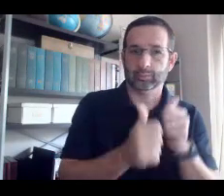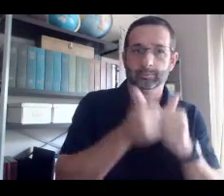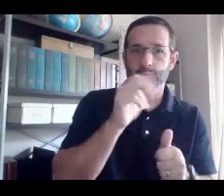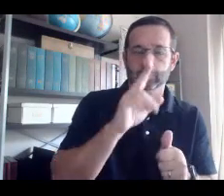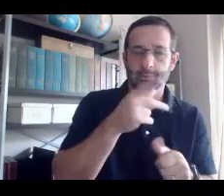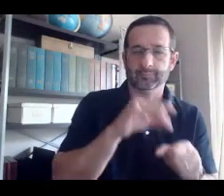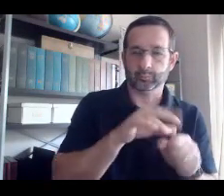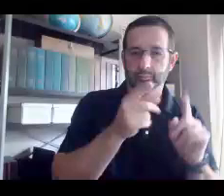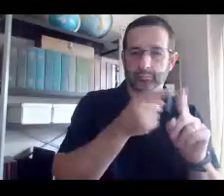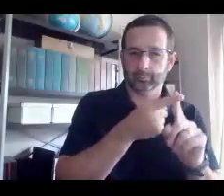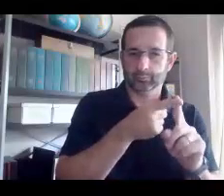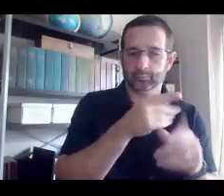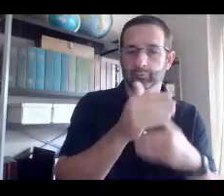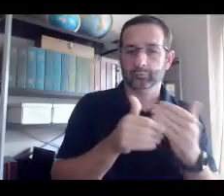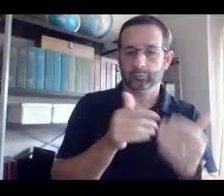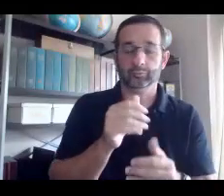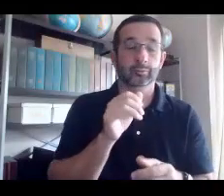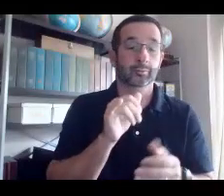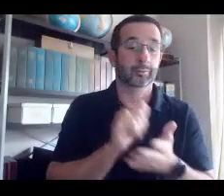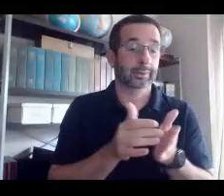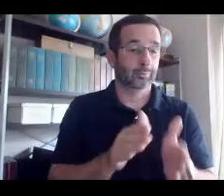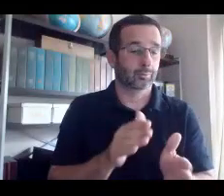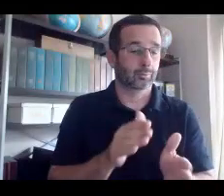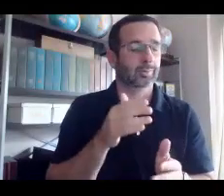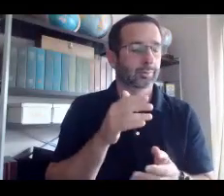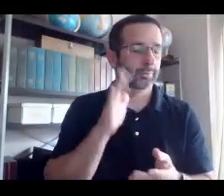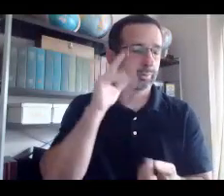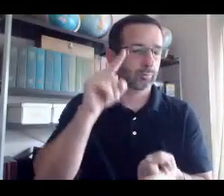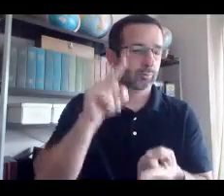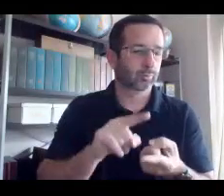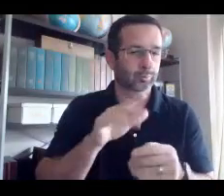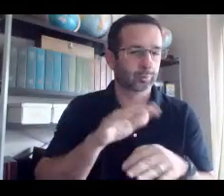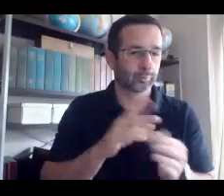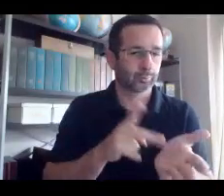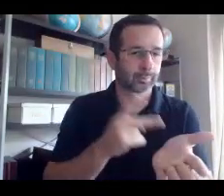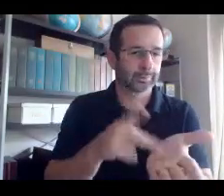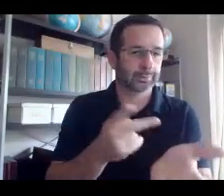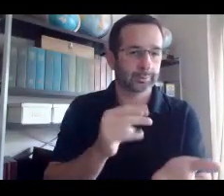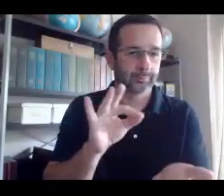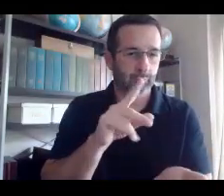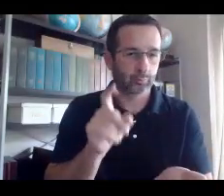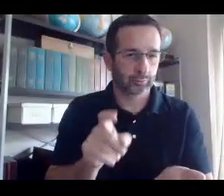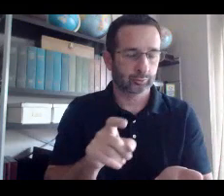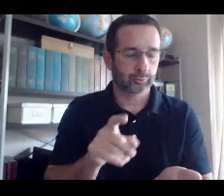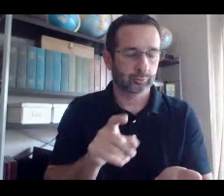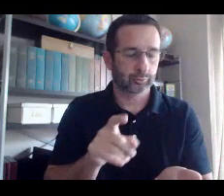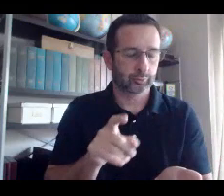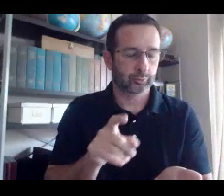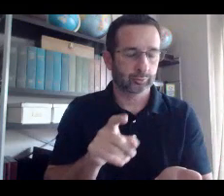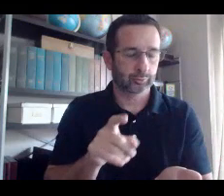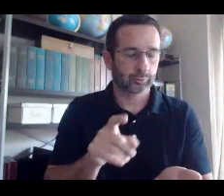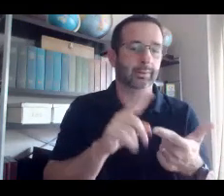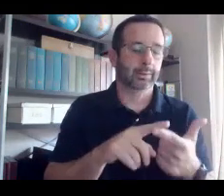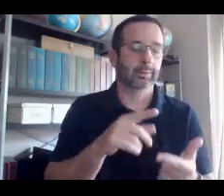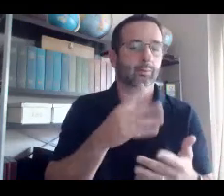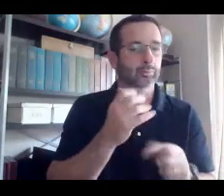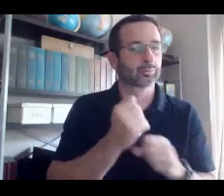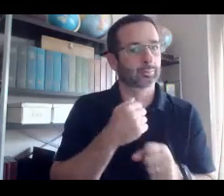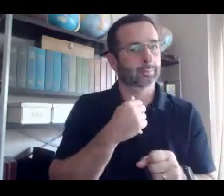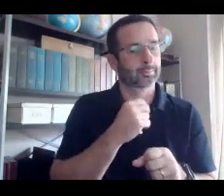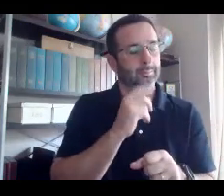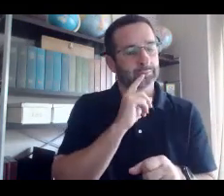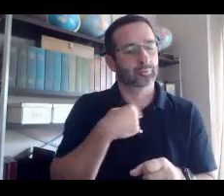us to then answer the questions with the most amount of upvotes. And then also it'll reduce the amount of times